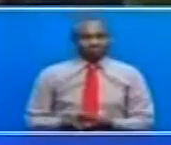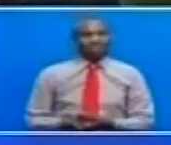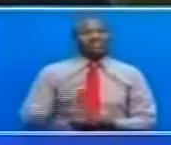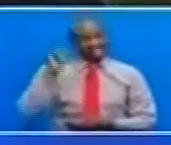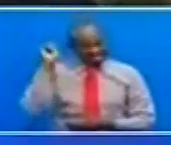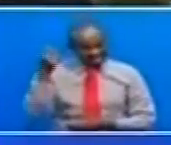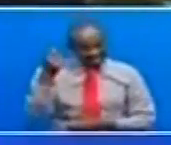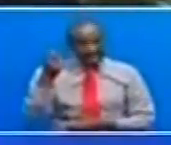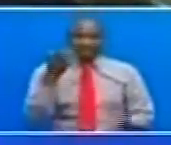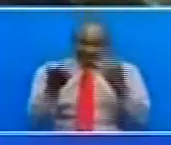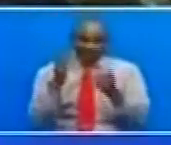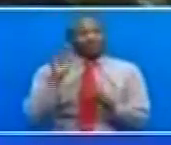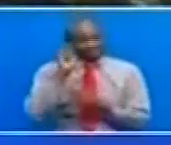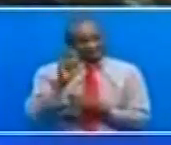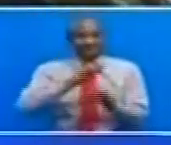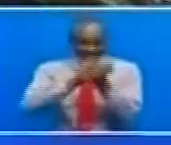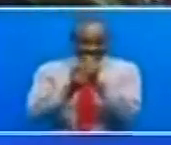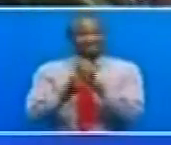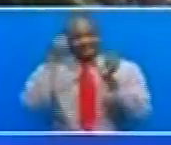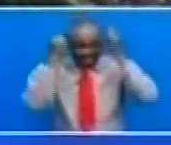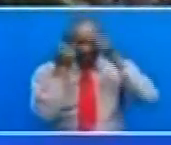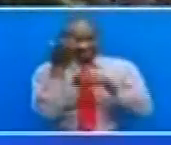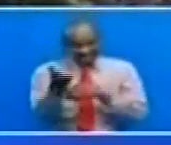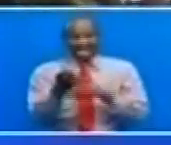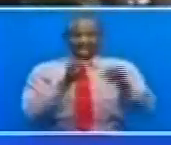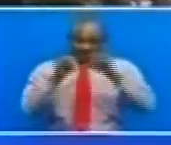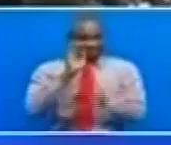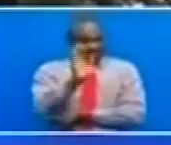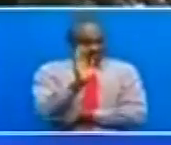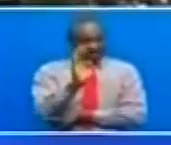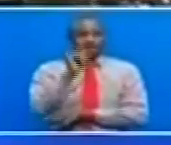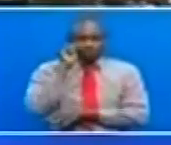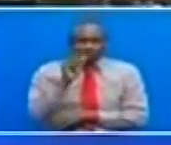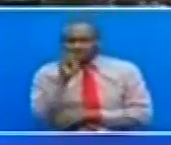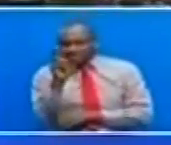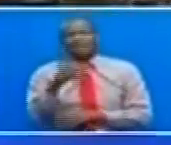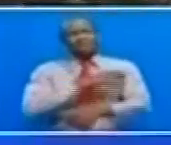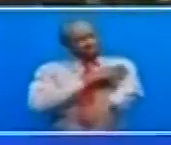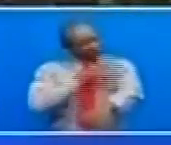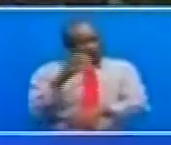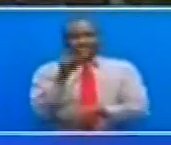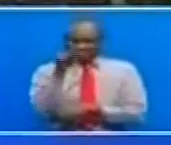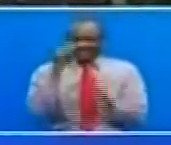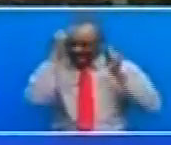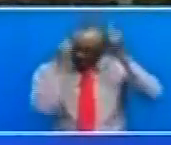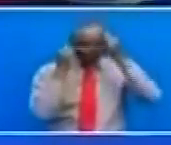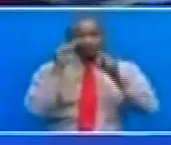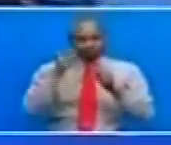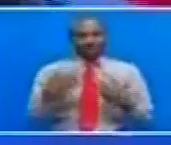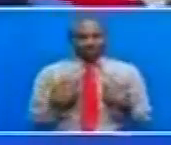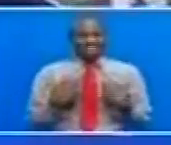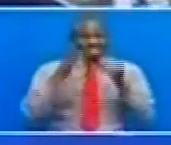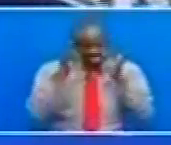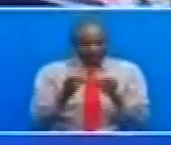Kenya may see drastic changes in the military and governing structures that will see a more powerful and independent military